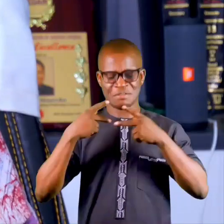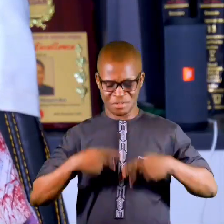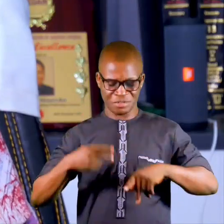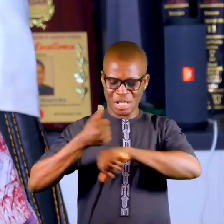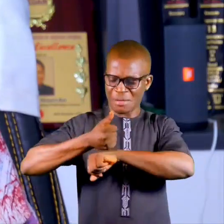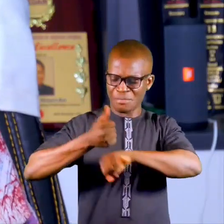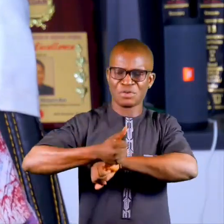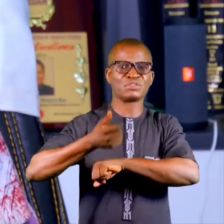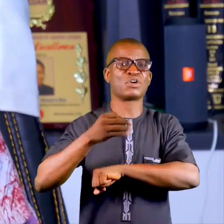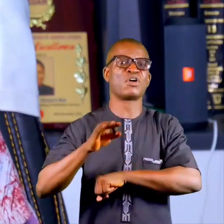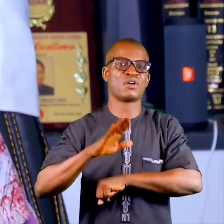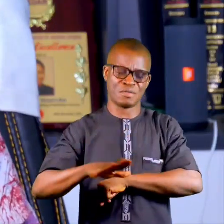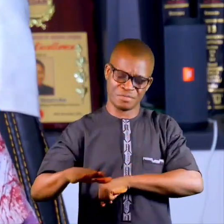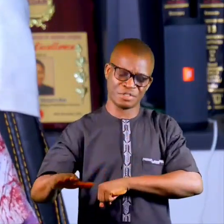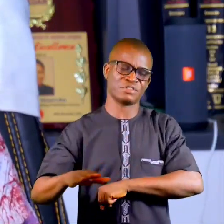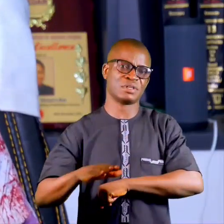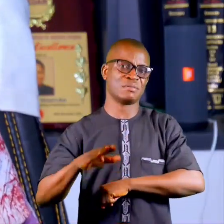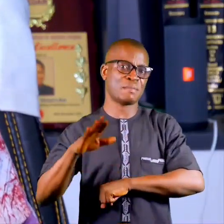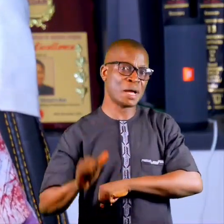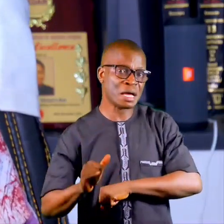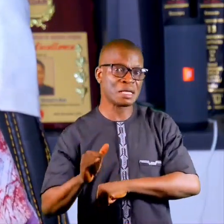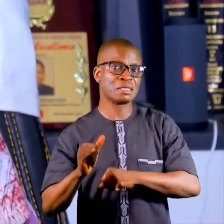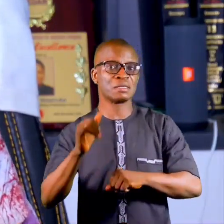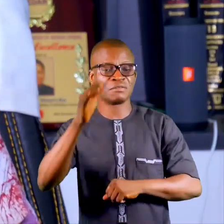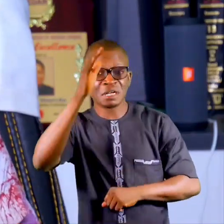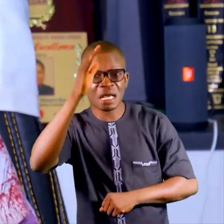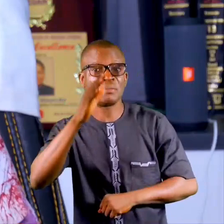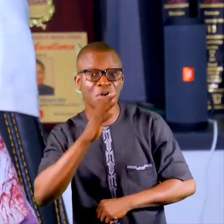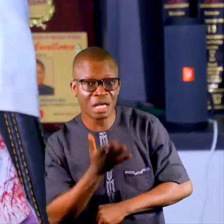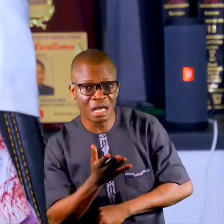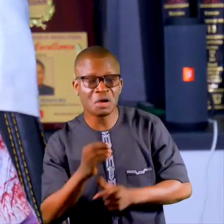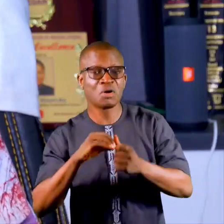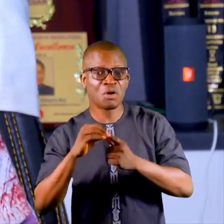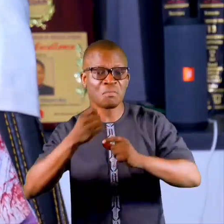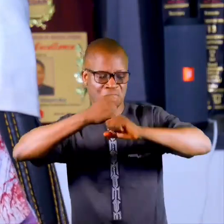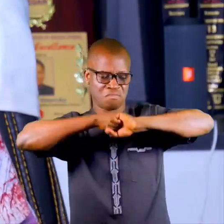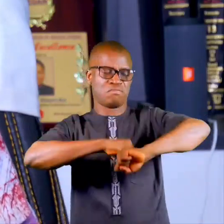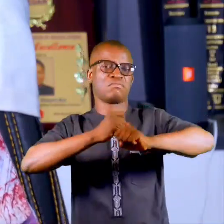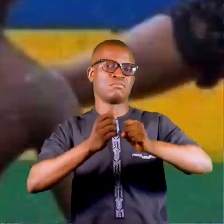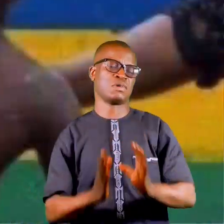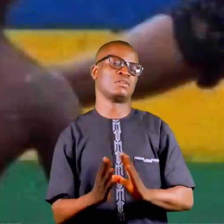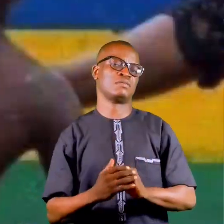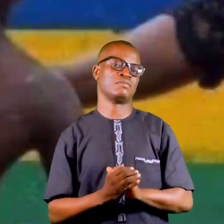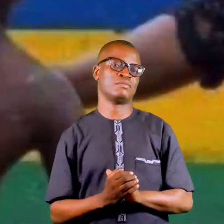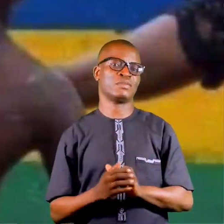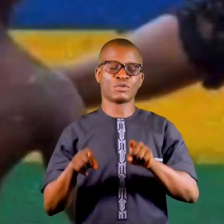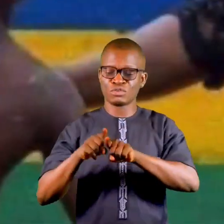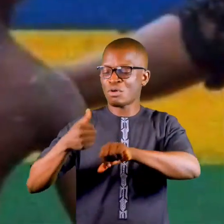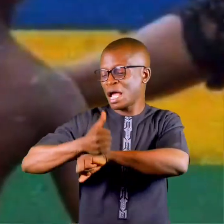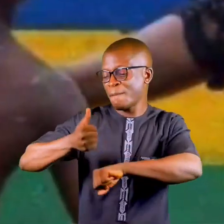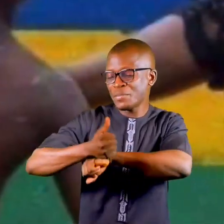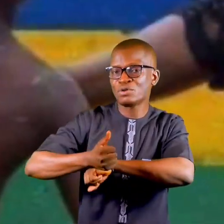of children by their parents, by their guardians, and also abuse